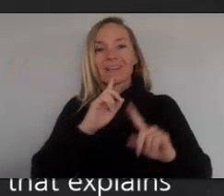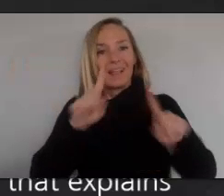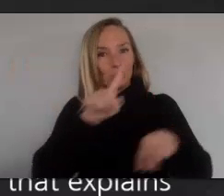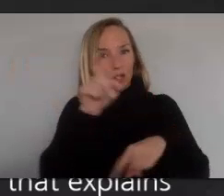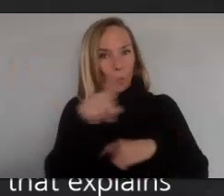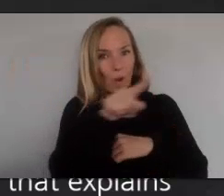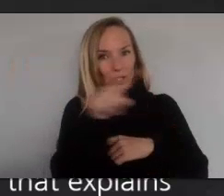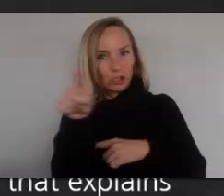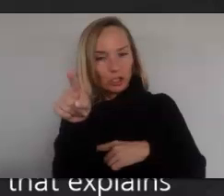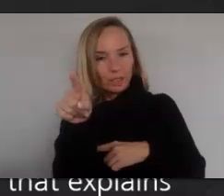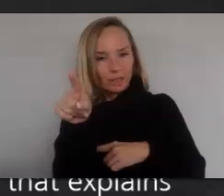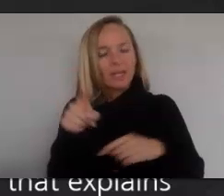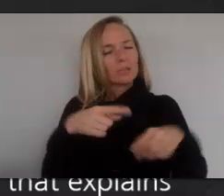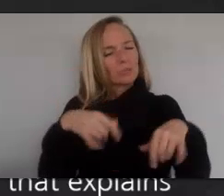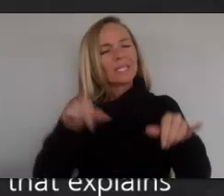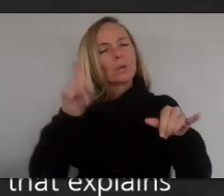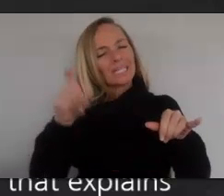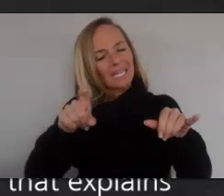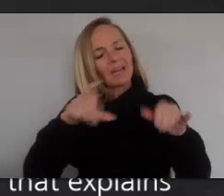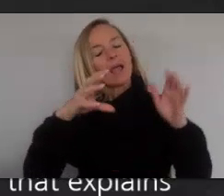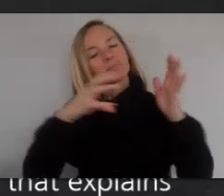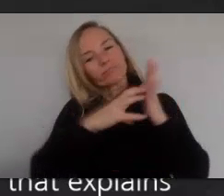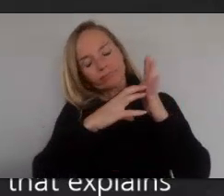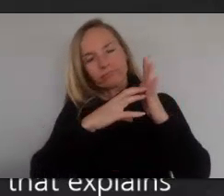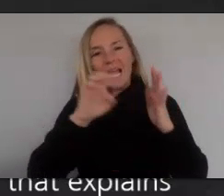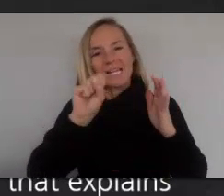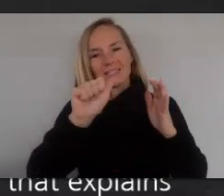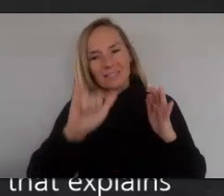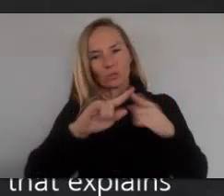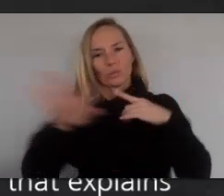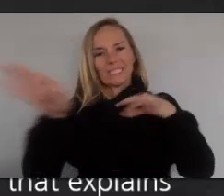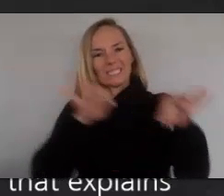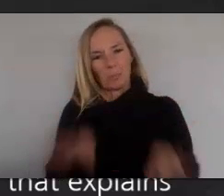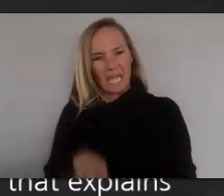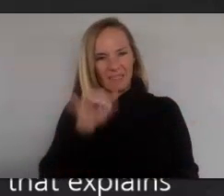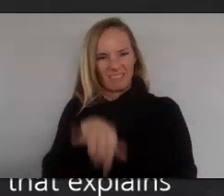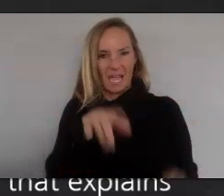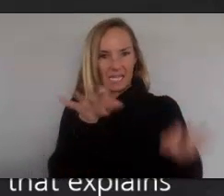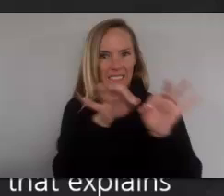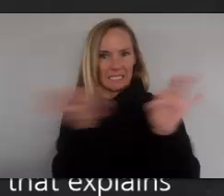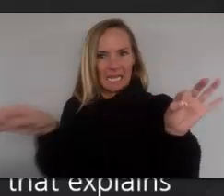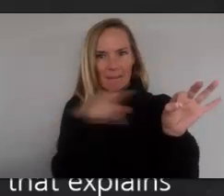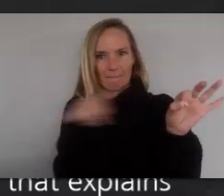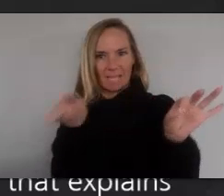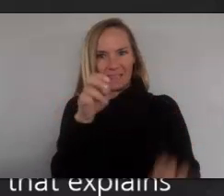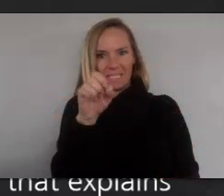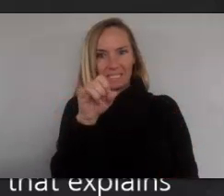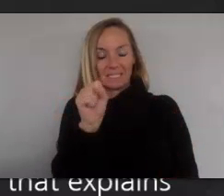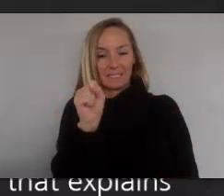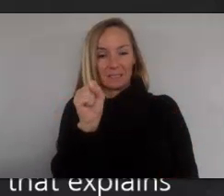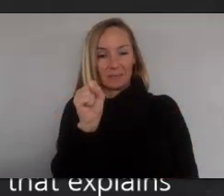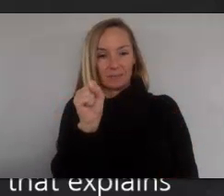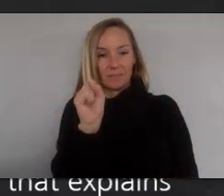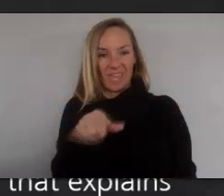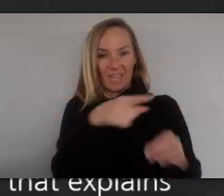prompt, but we still need an entire essay to explain our thesis statement. Also note that this